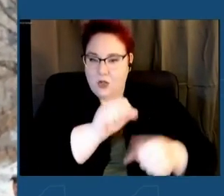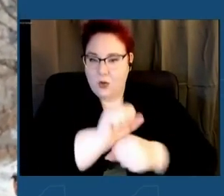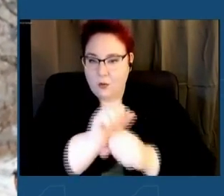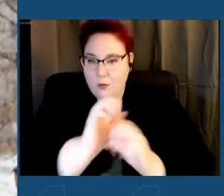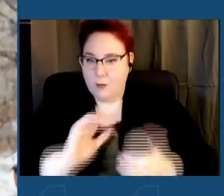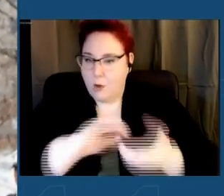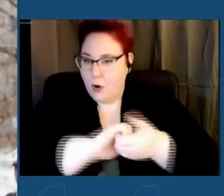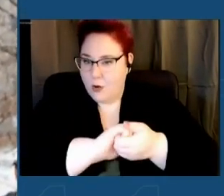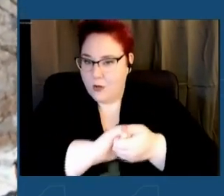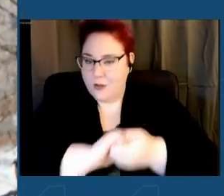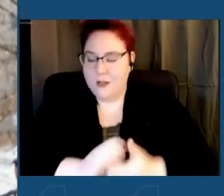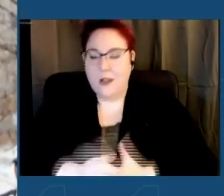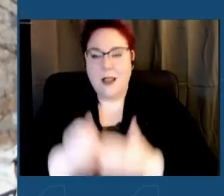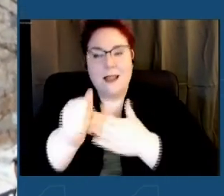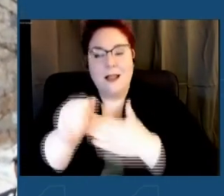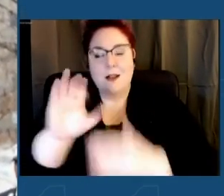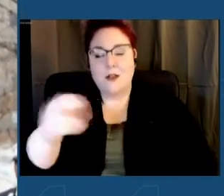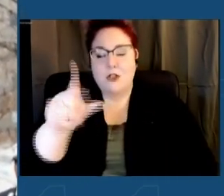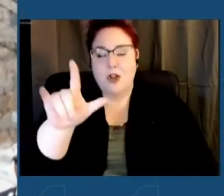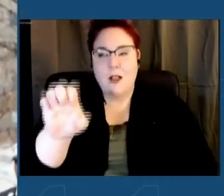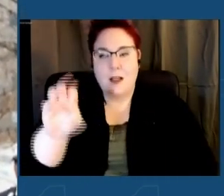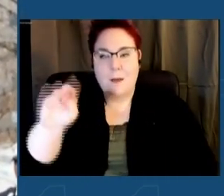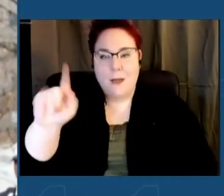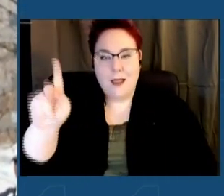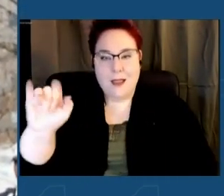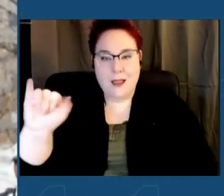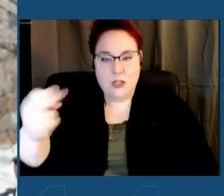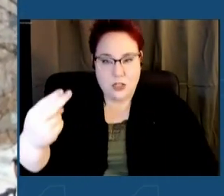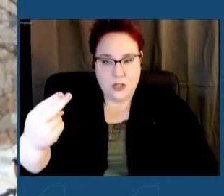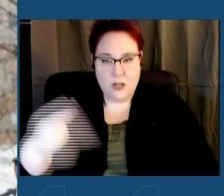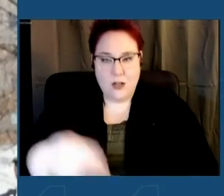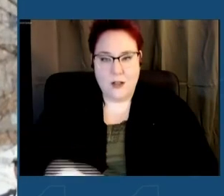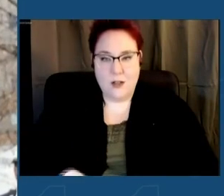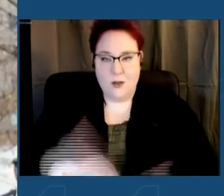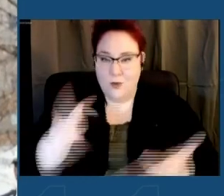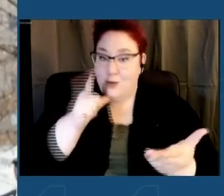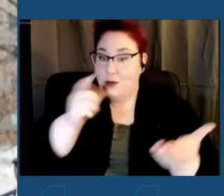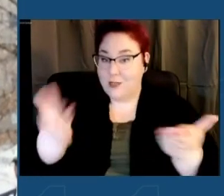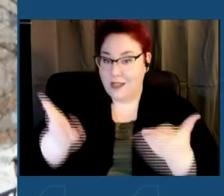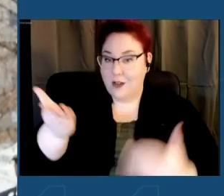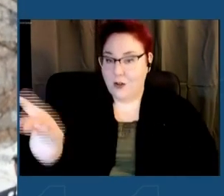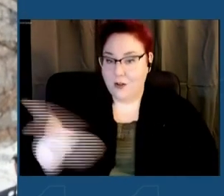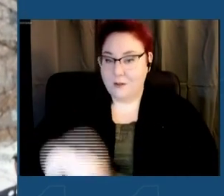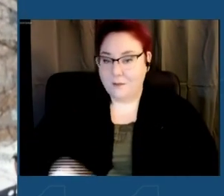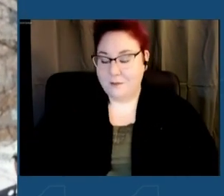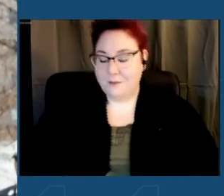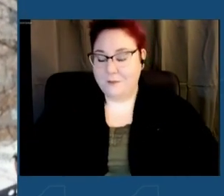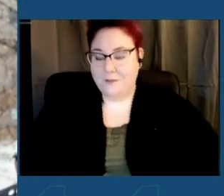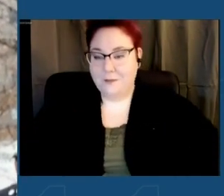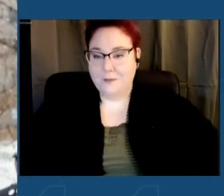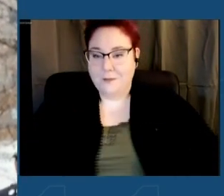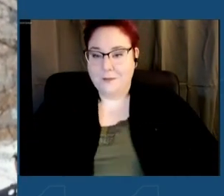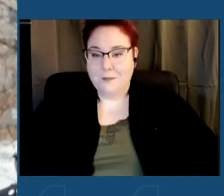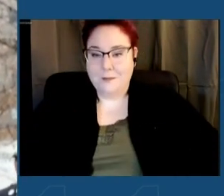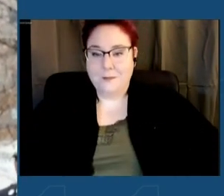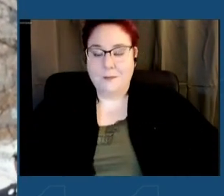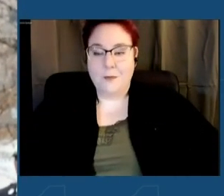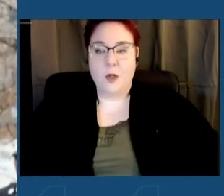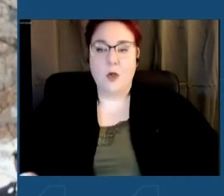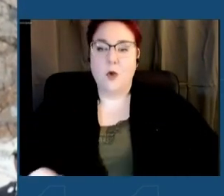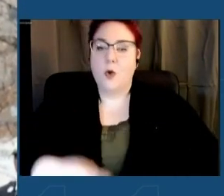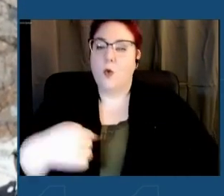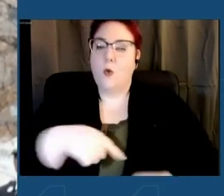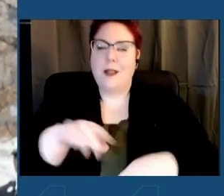of Charlie Makish, who is here. We bent every effort,